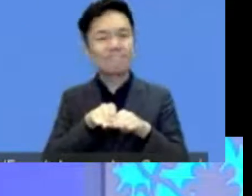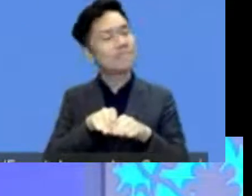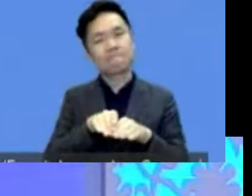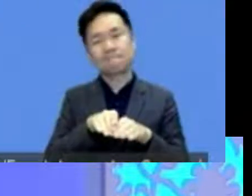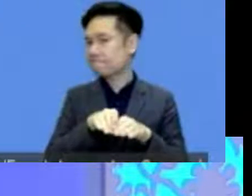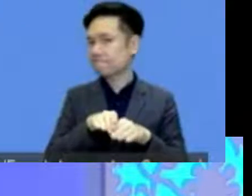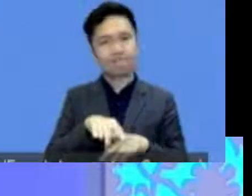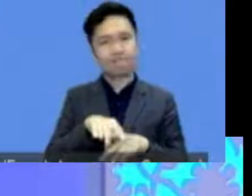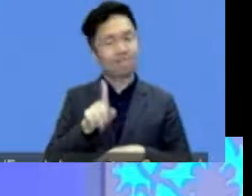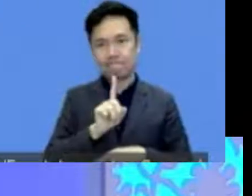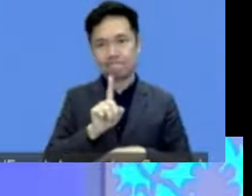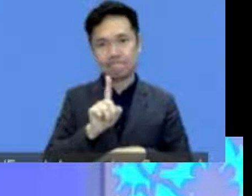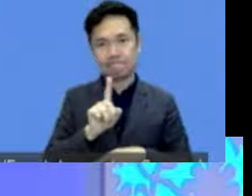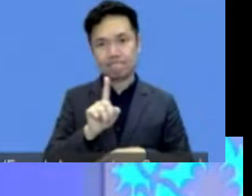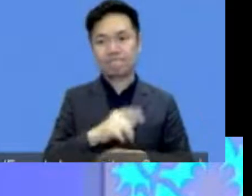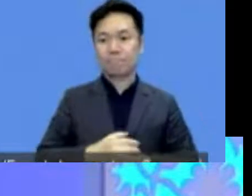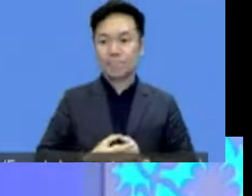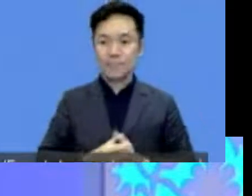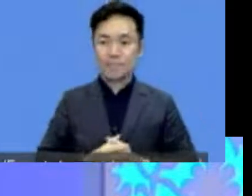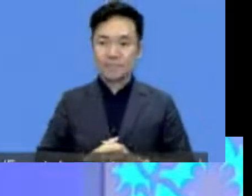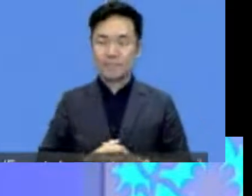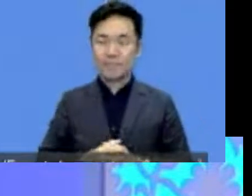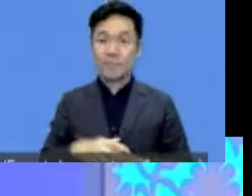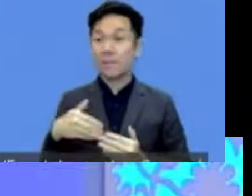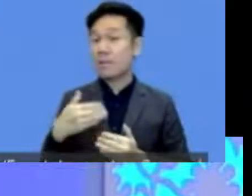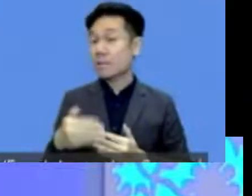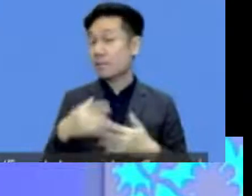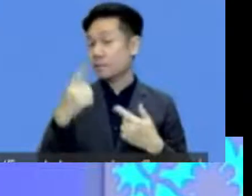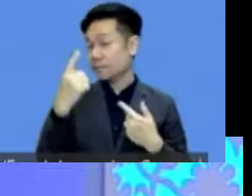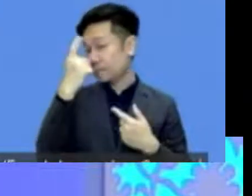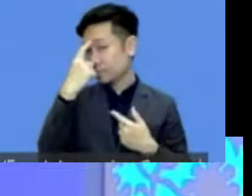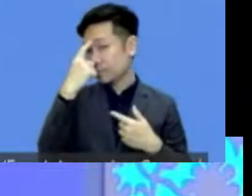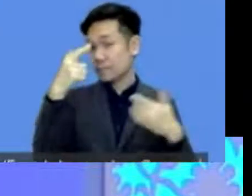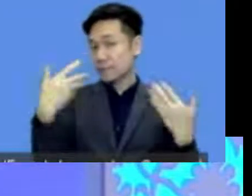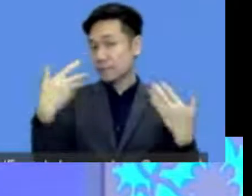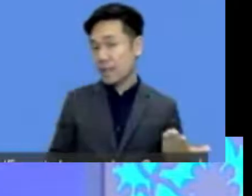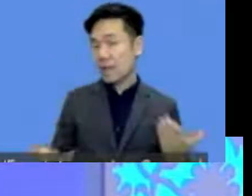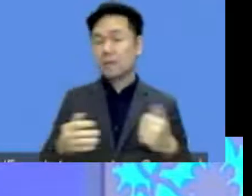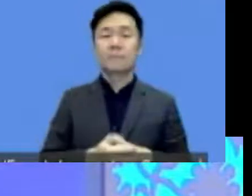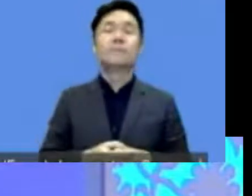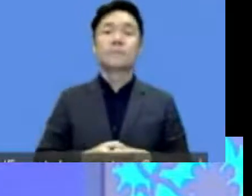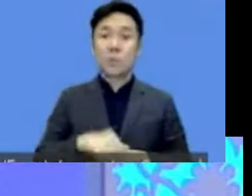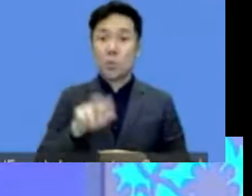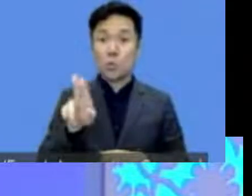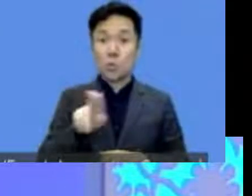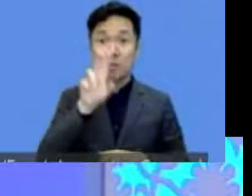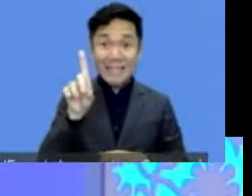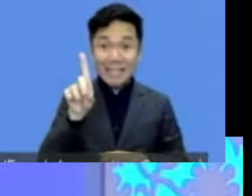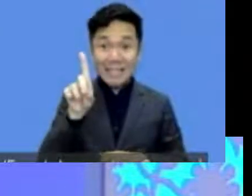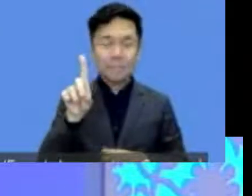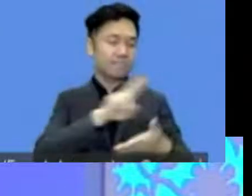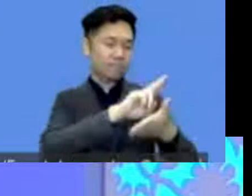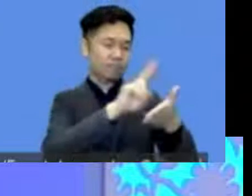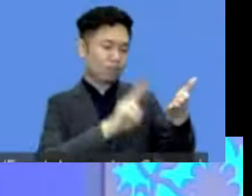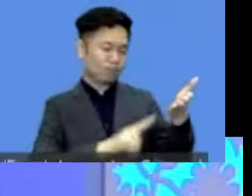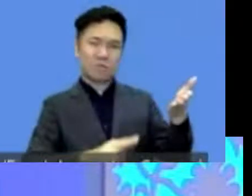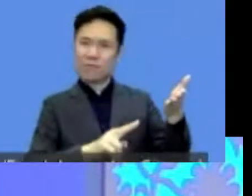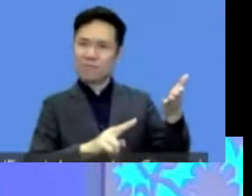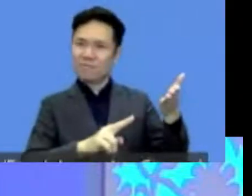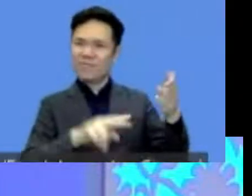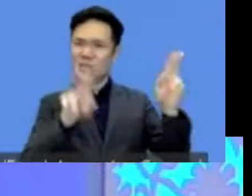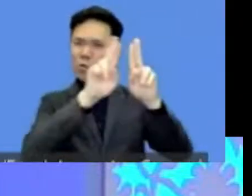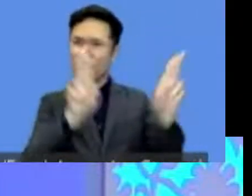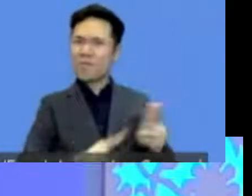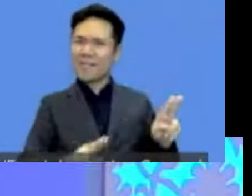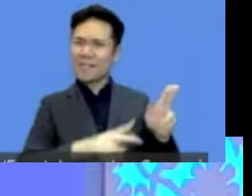forward for us? Well, we have to be inclusive from design, from day 0. We have to think it not after we